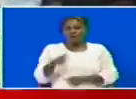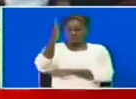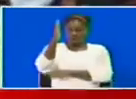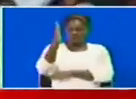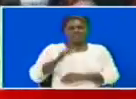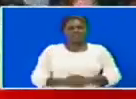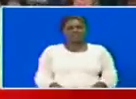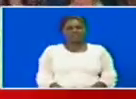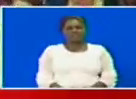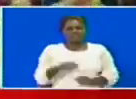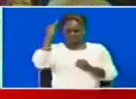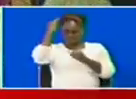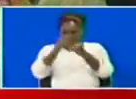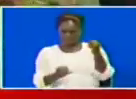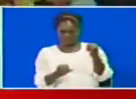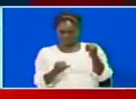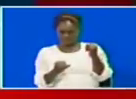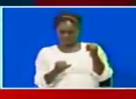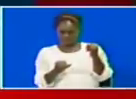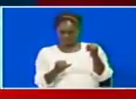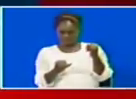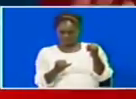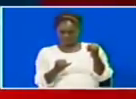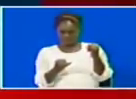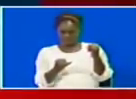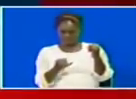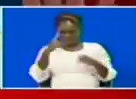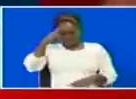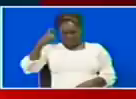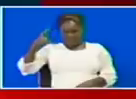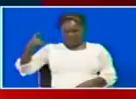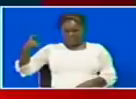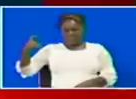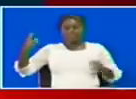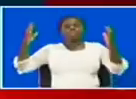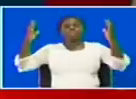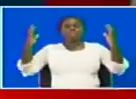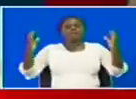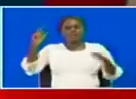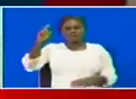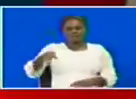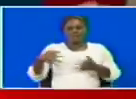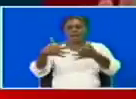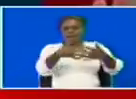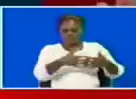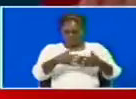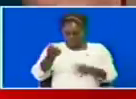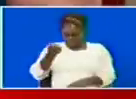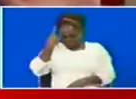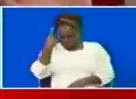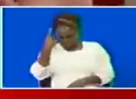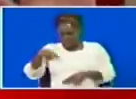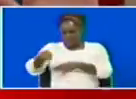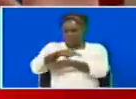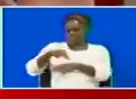God finally we must think big and dream even bigger in America we understand that